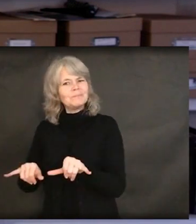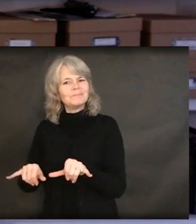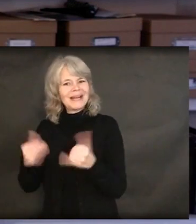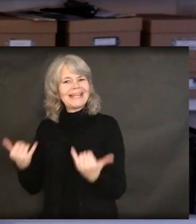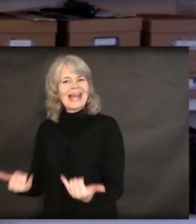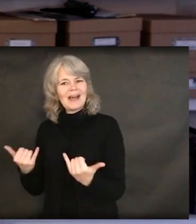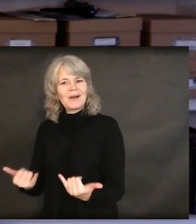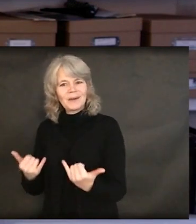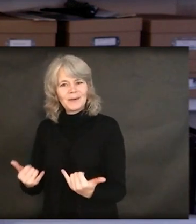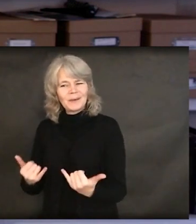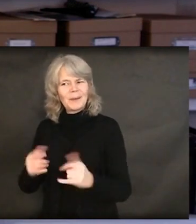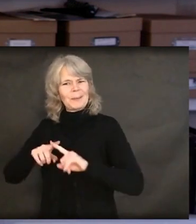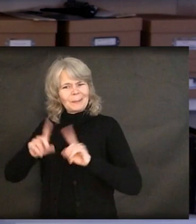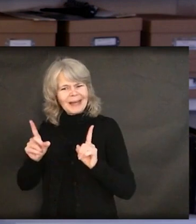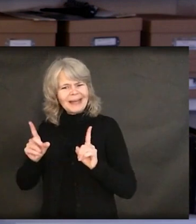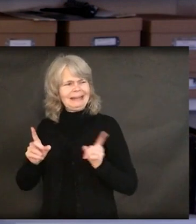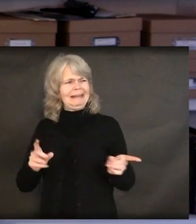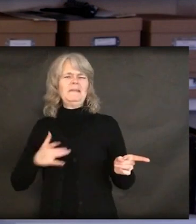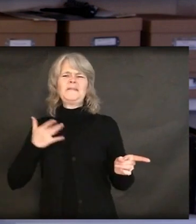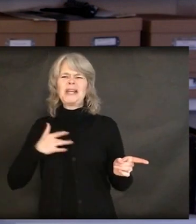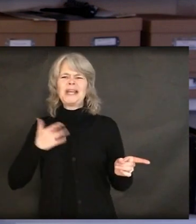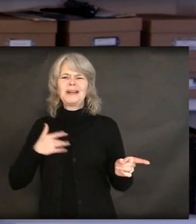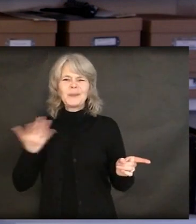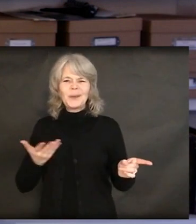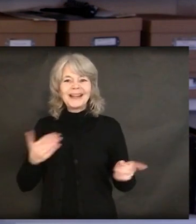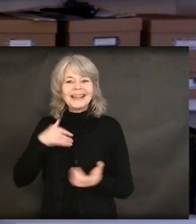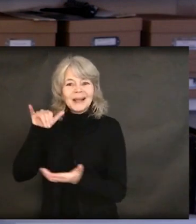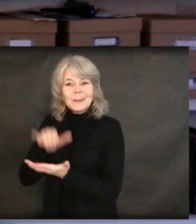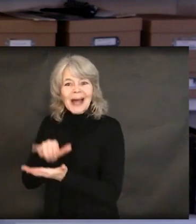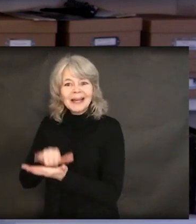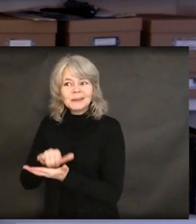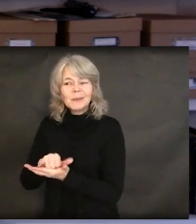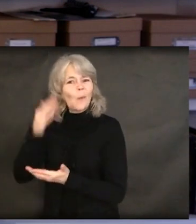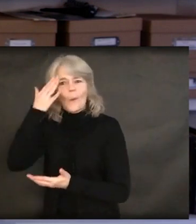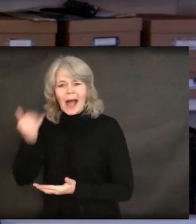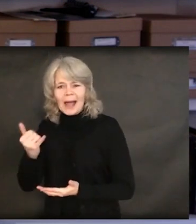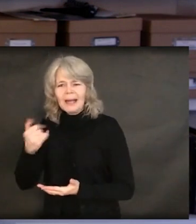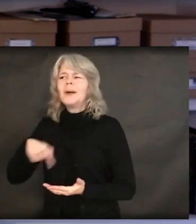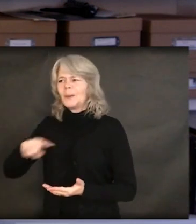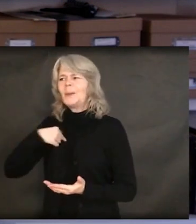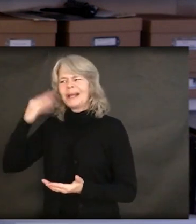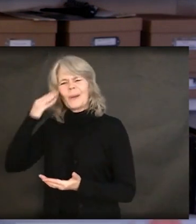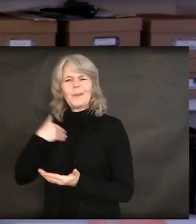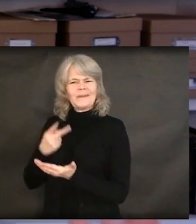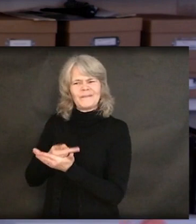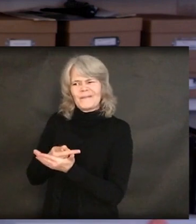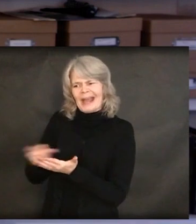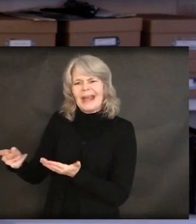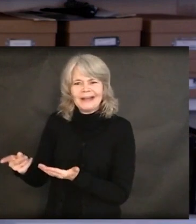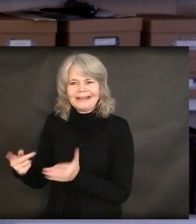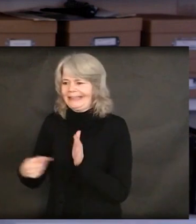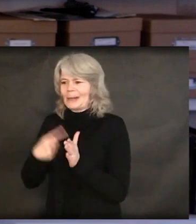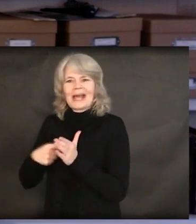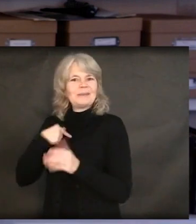And yet it also seems so impossible, doesn't it? We know that we fail. We know that we are